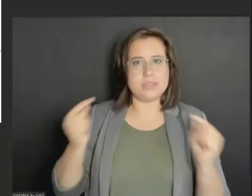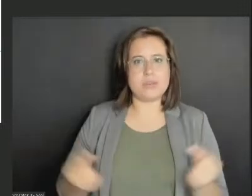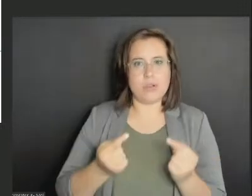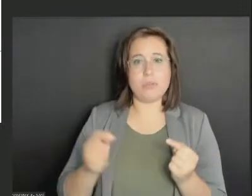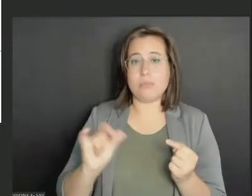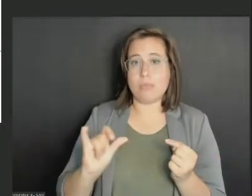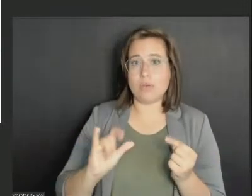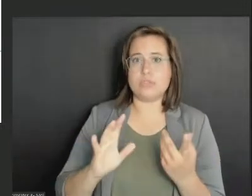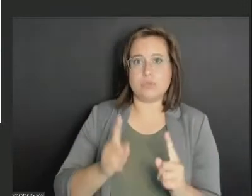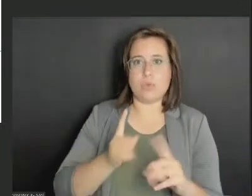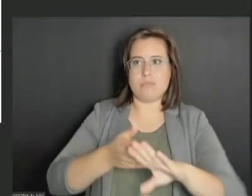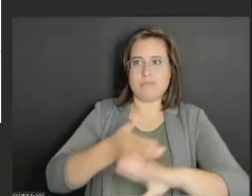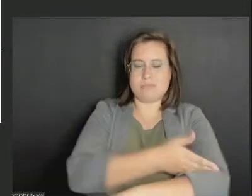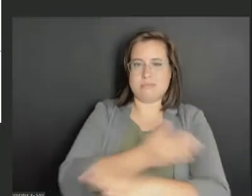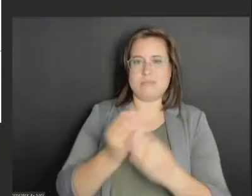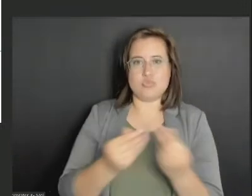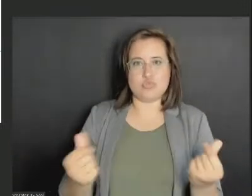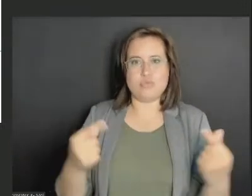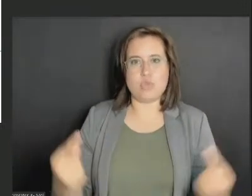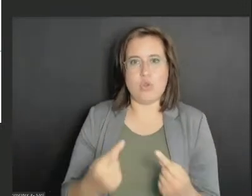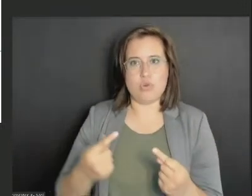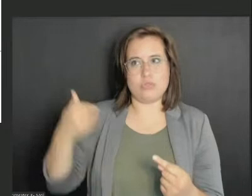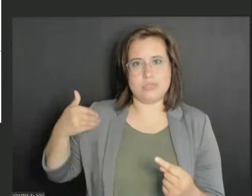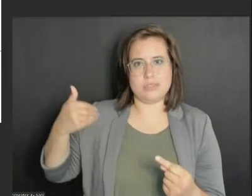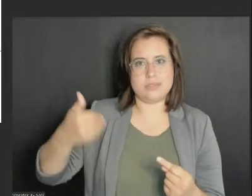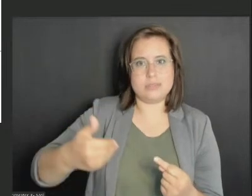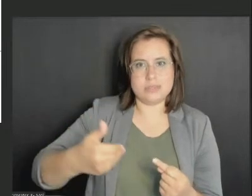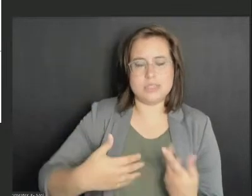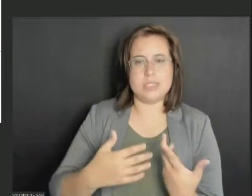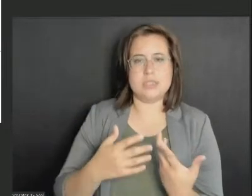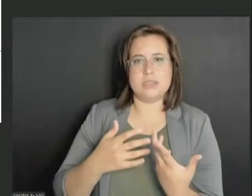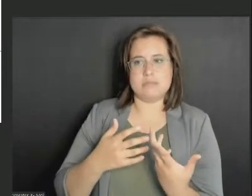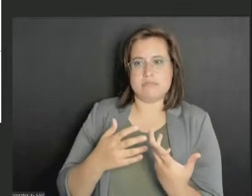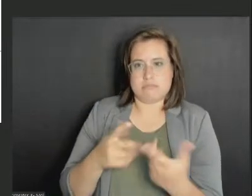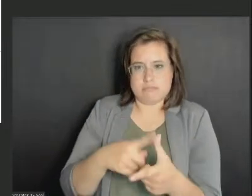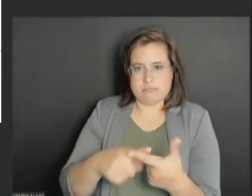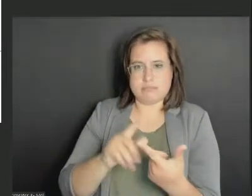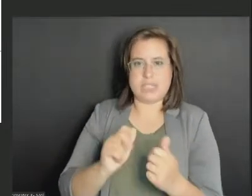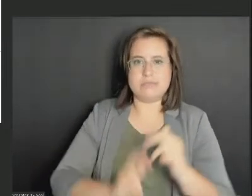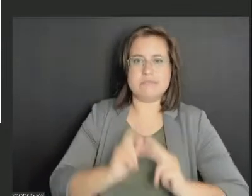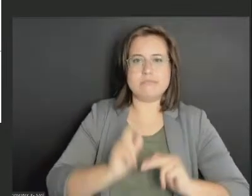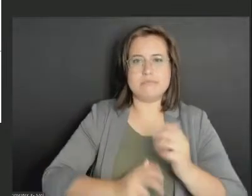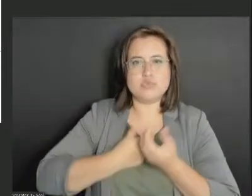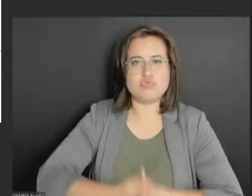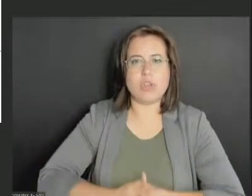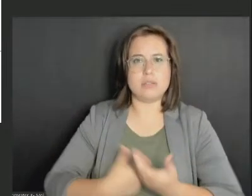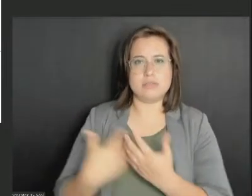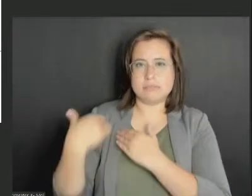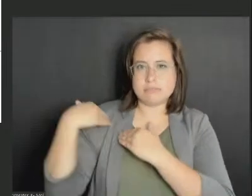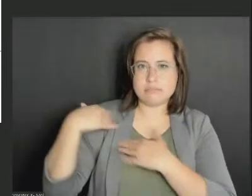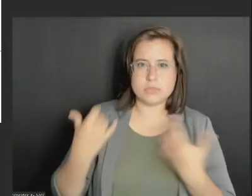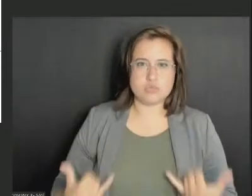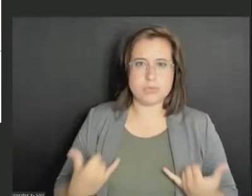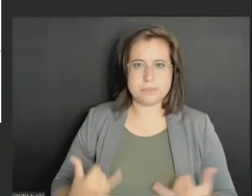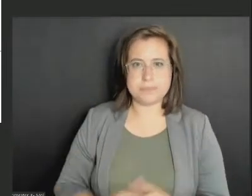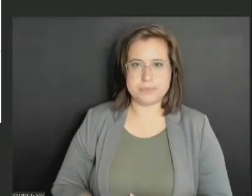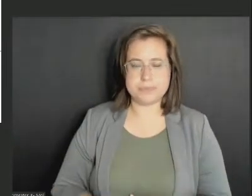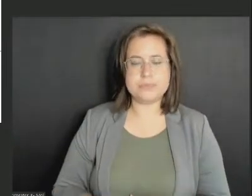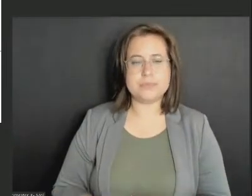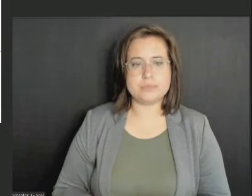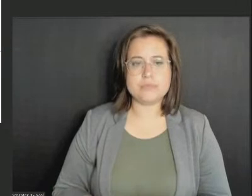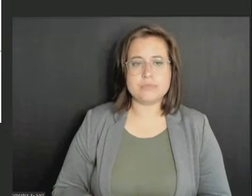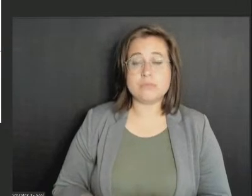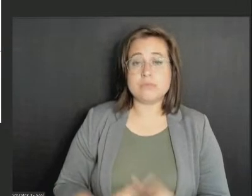to rectify these harms as a way of building accountability and trust in the present day. With such trust built,